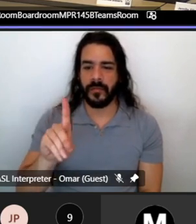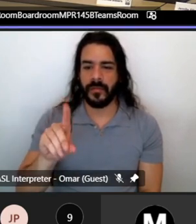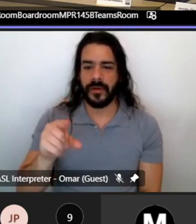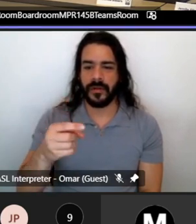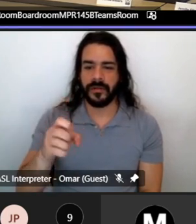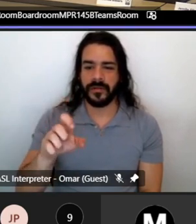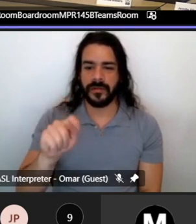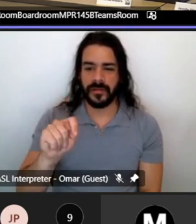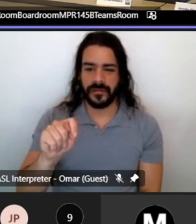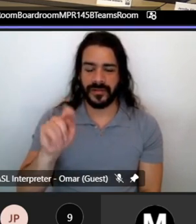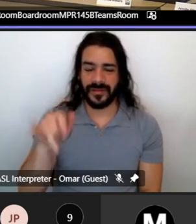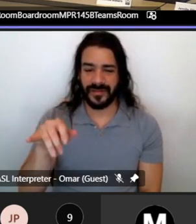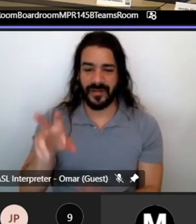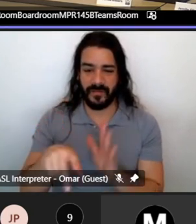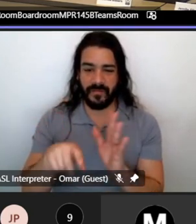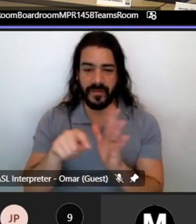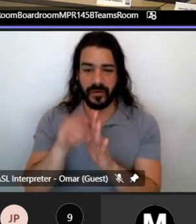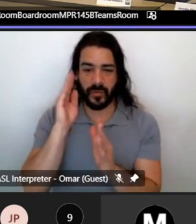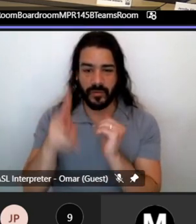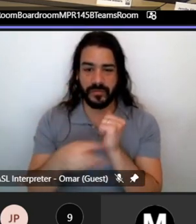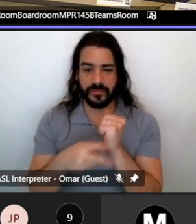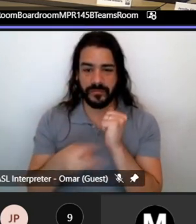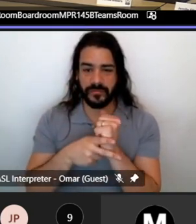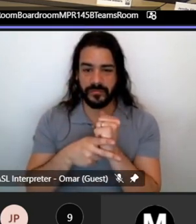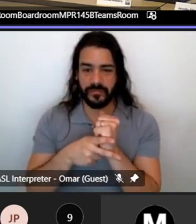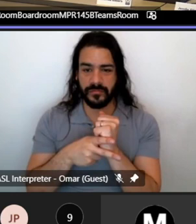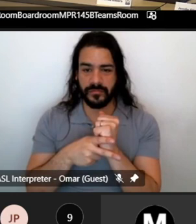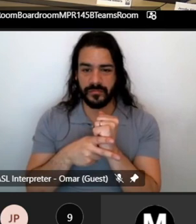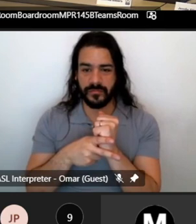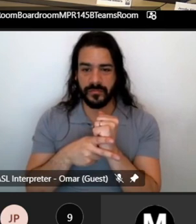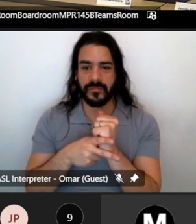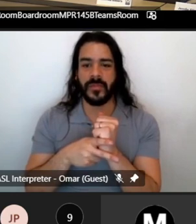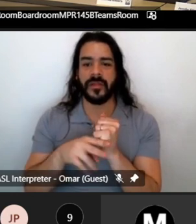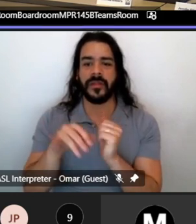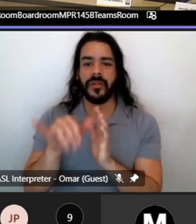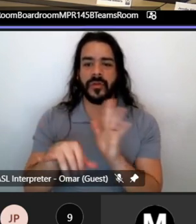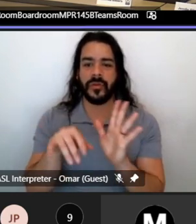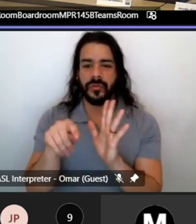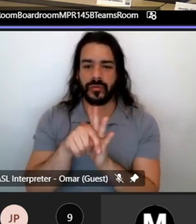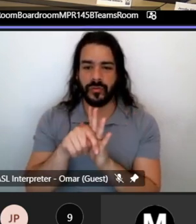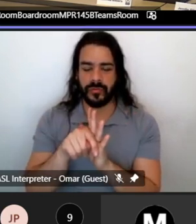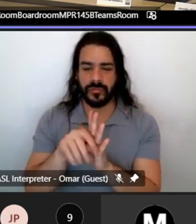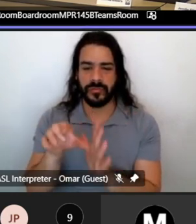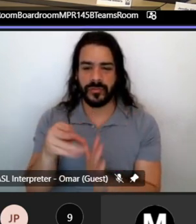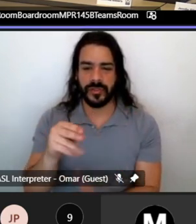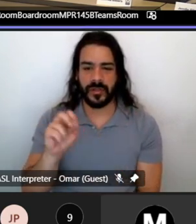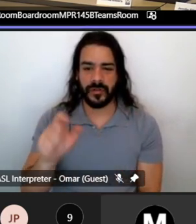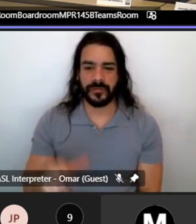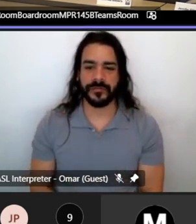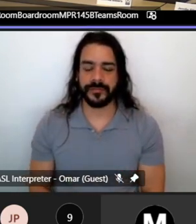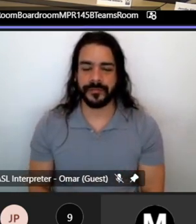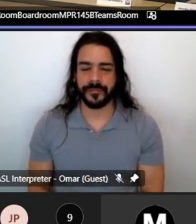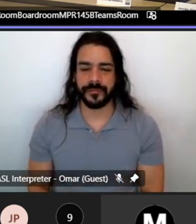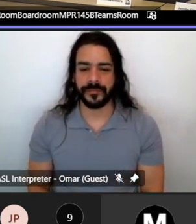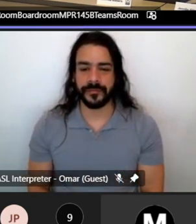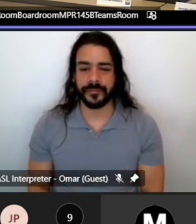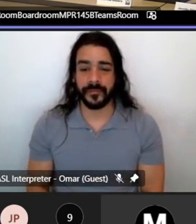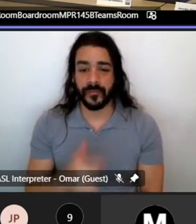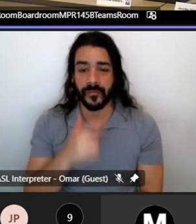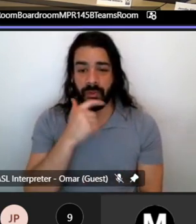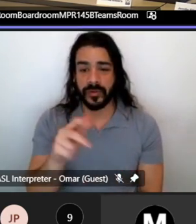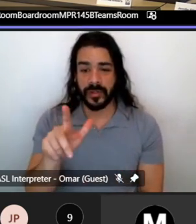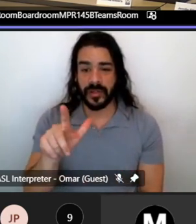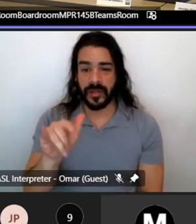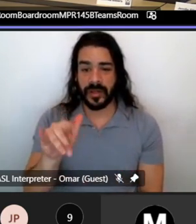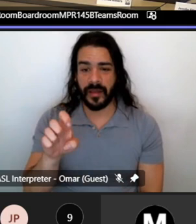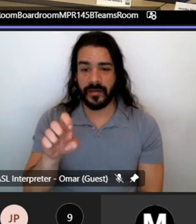www.wmata.com/budget. And the video will be archived on the Metro Ford YouTube channel. If you're